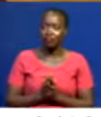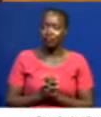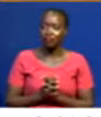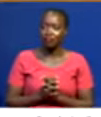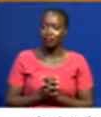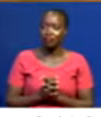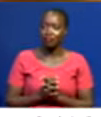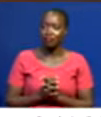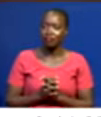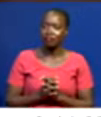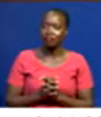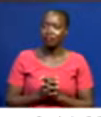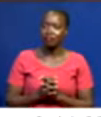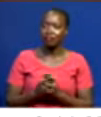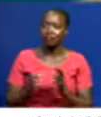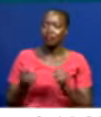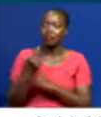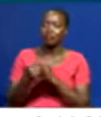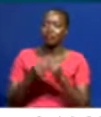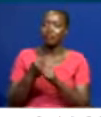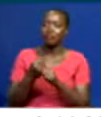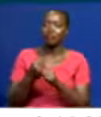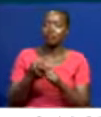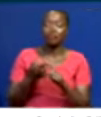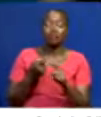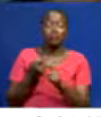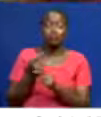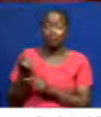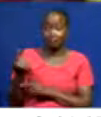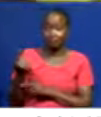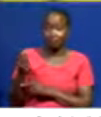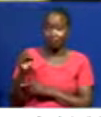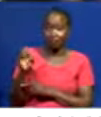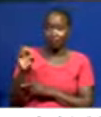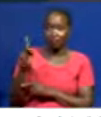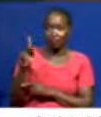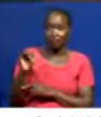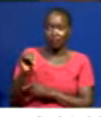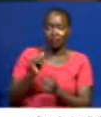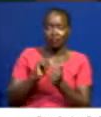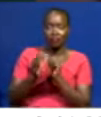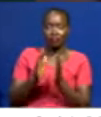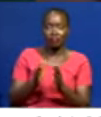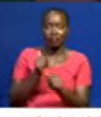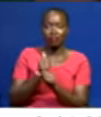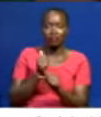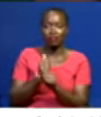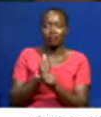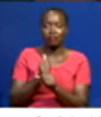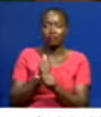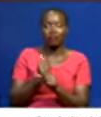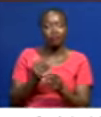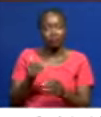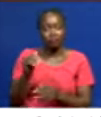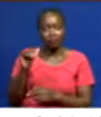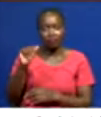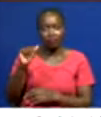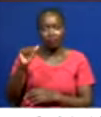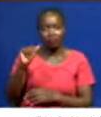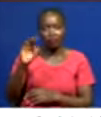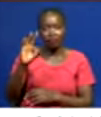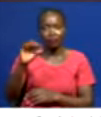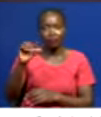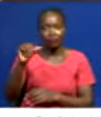It is 11 years now since Agusta Seki, a former administrator who worked in Afghanistan, was diagnosed